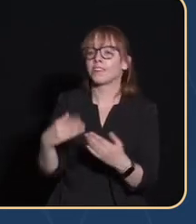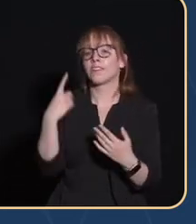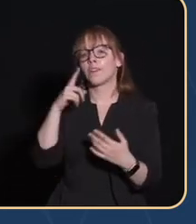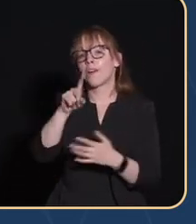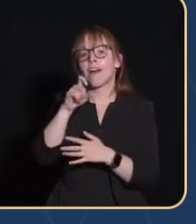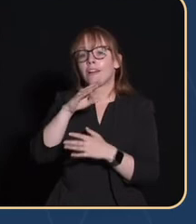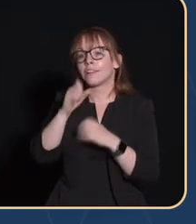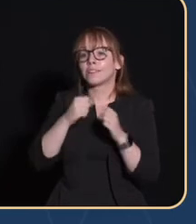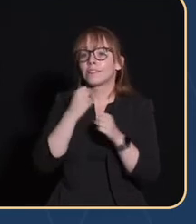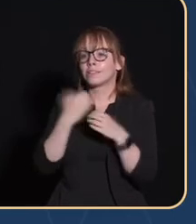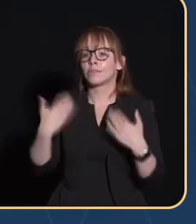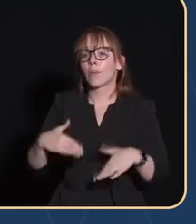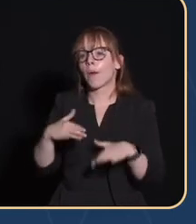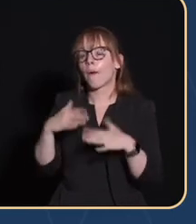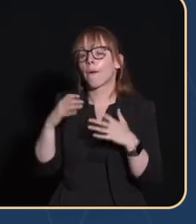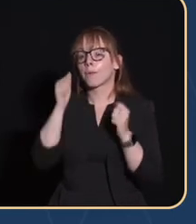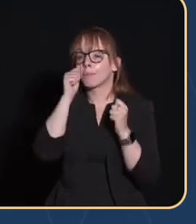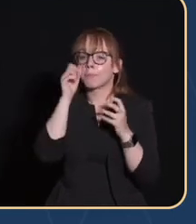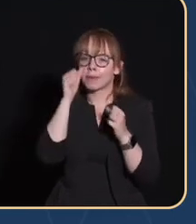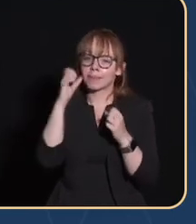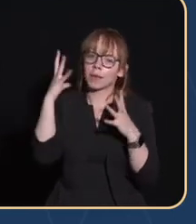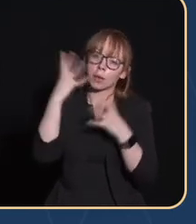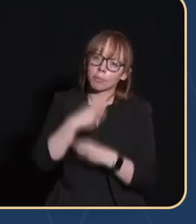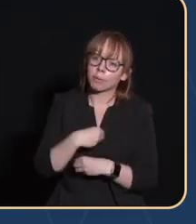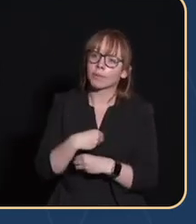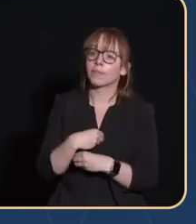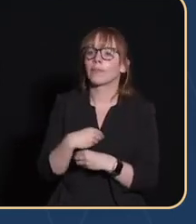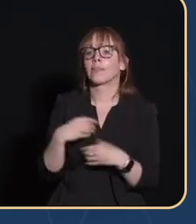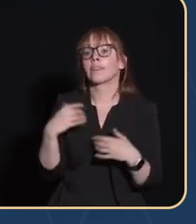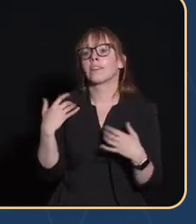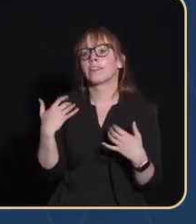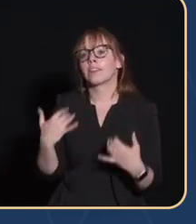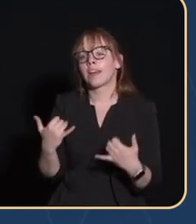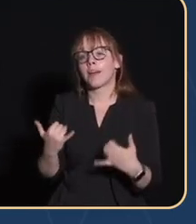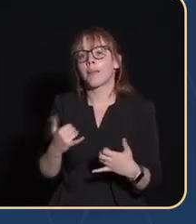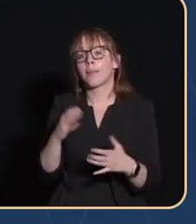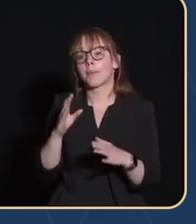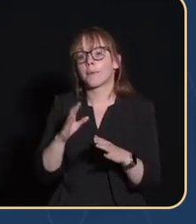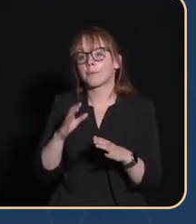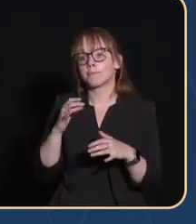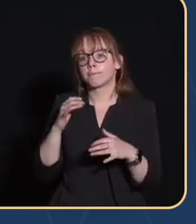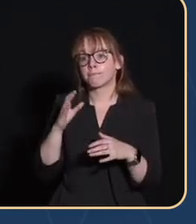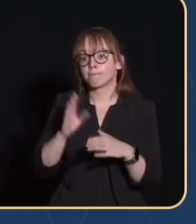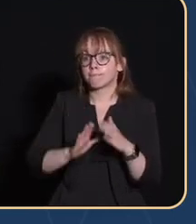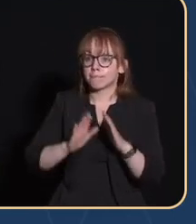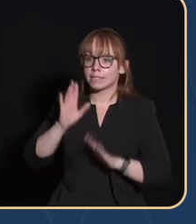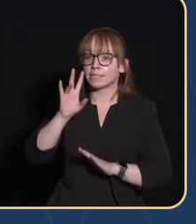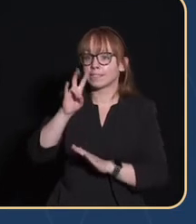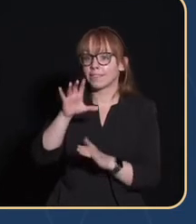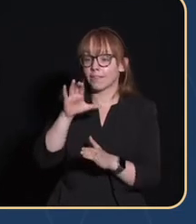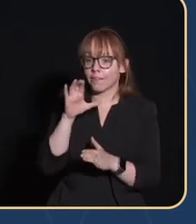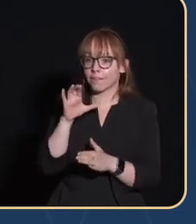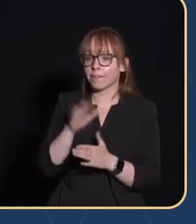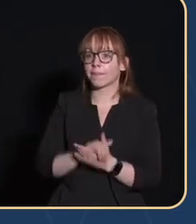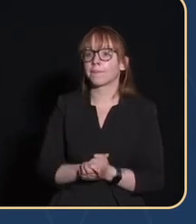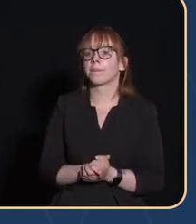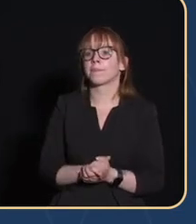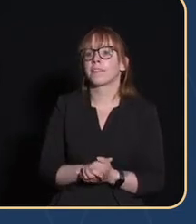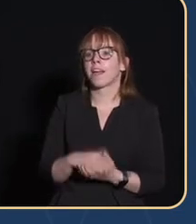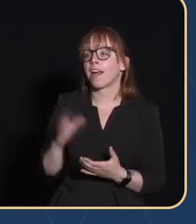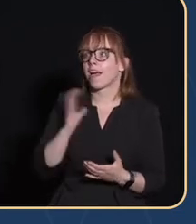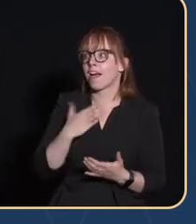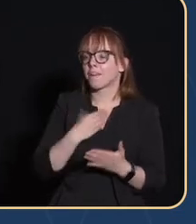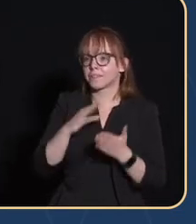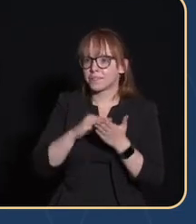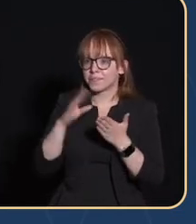beautiful. Matter of fact, we've had a number of bids in the last few minutes. The current bid is $700. But David, this is a very nice piece. Our cabinet making students